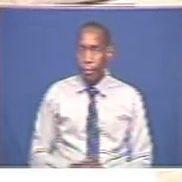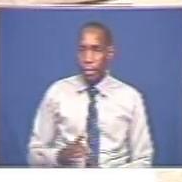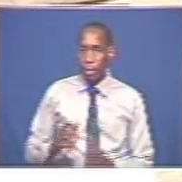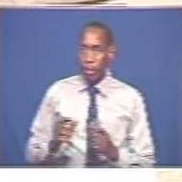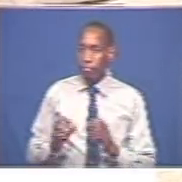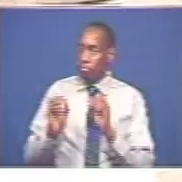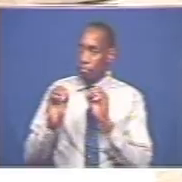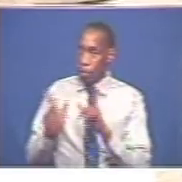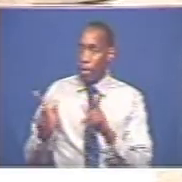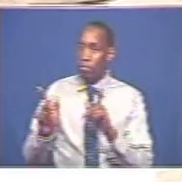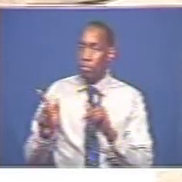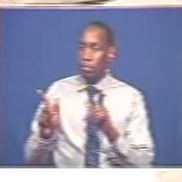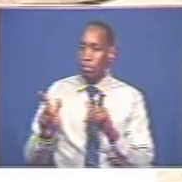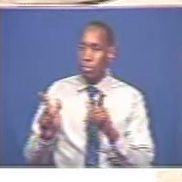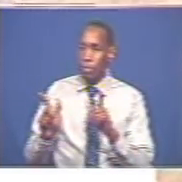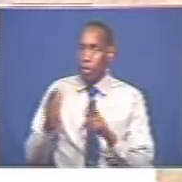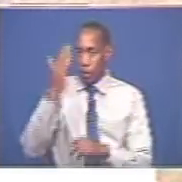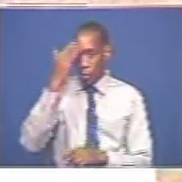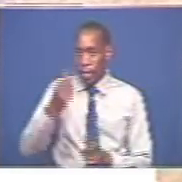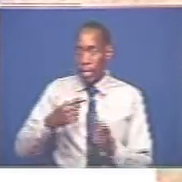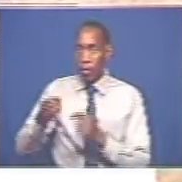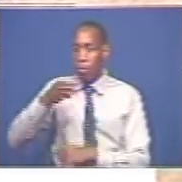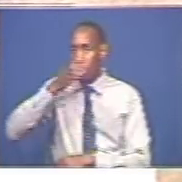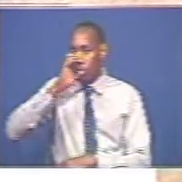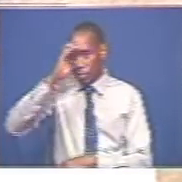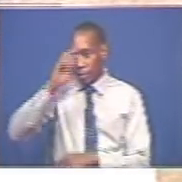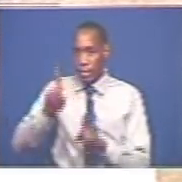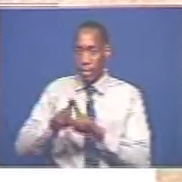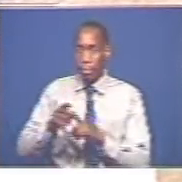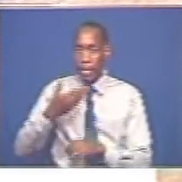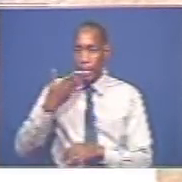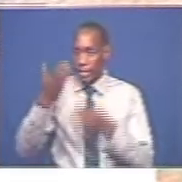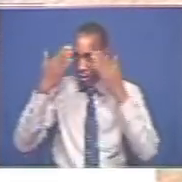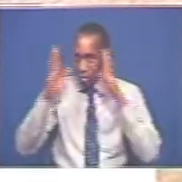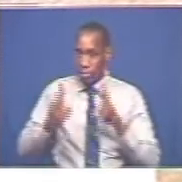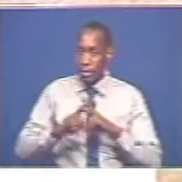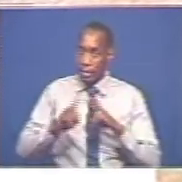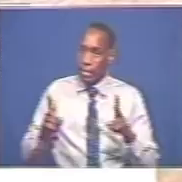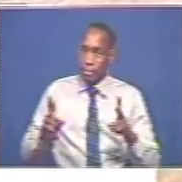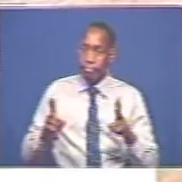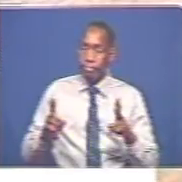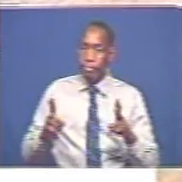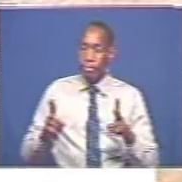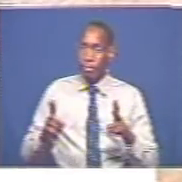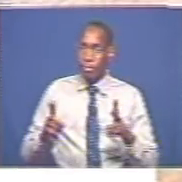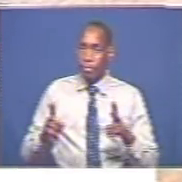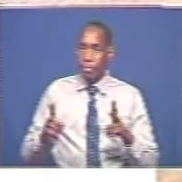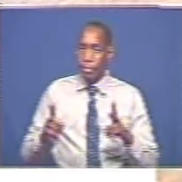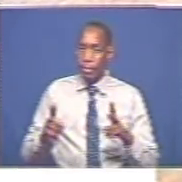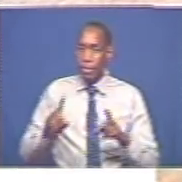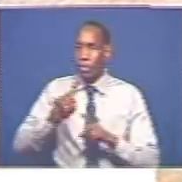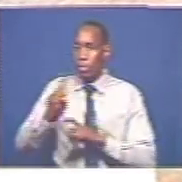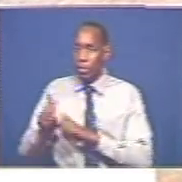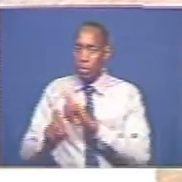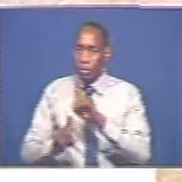okay, why do you go to drink? Mm. I said, I also don't know. It just started and he kept on asking me questions.